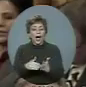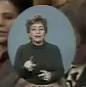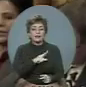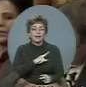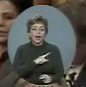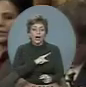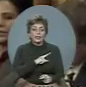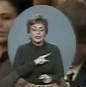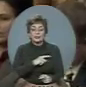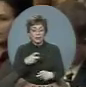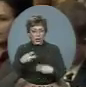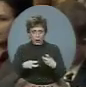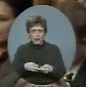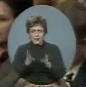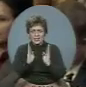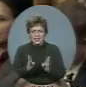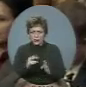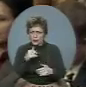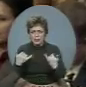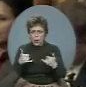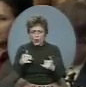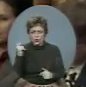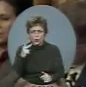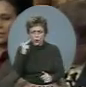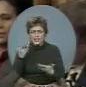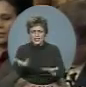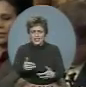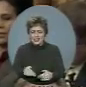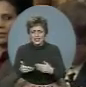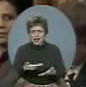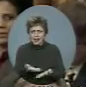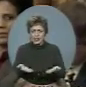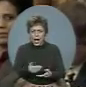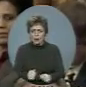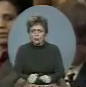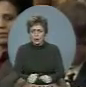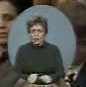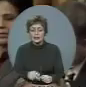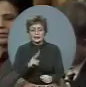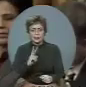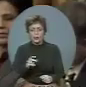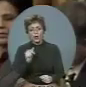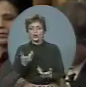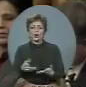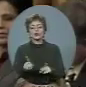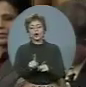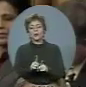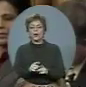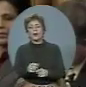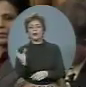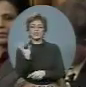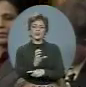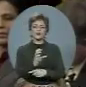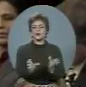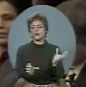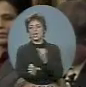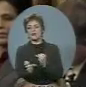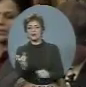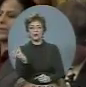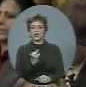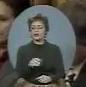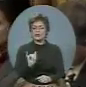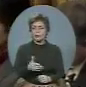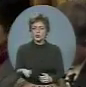games in the House of Commons, not a question of who's calling each other names or that kind of thing, but the question of the security of Canadians. It's a very